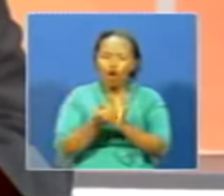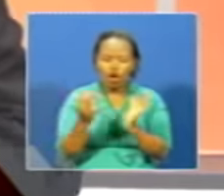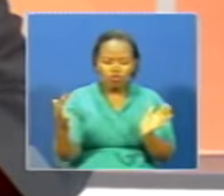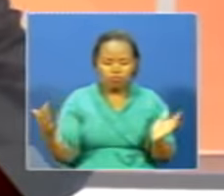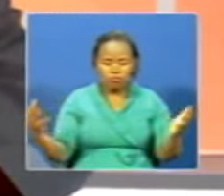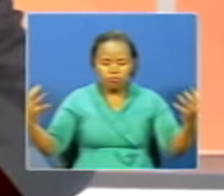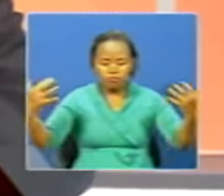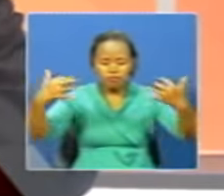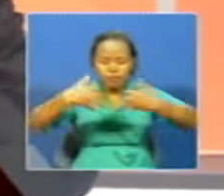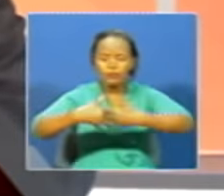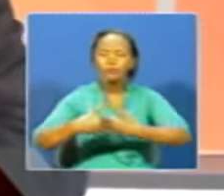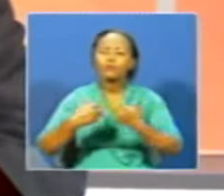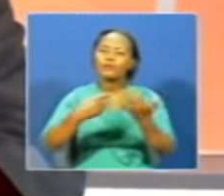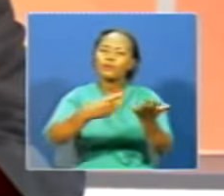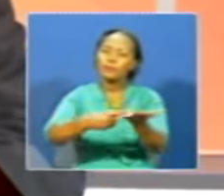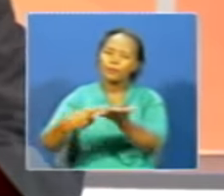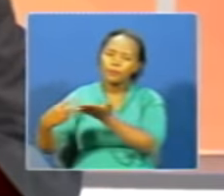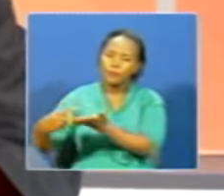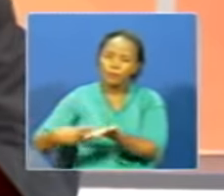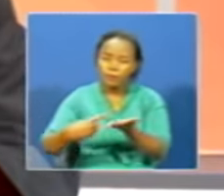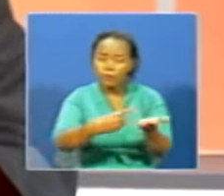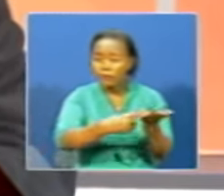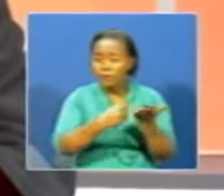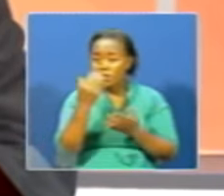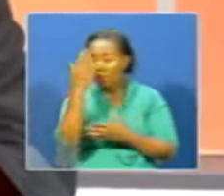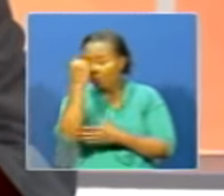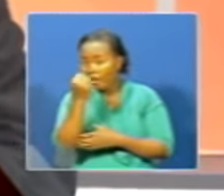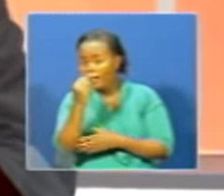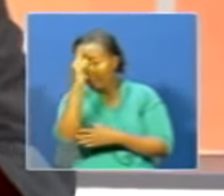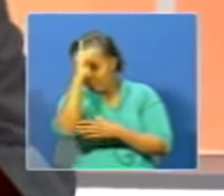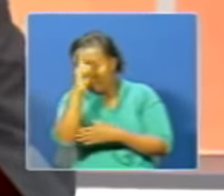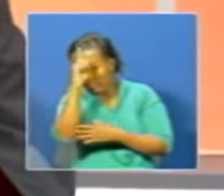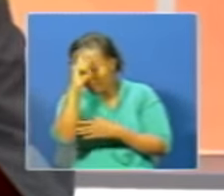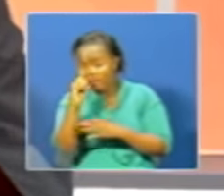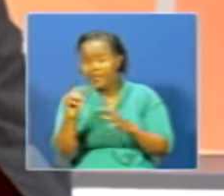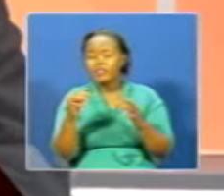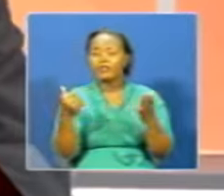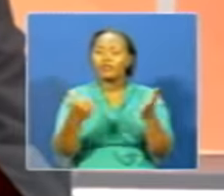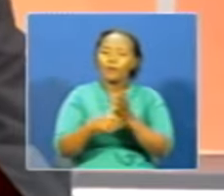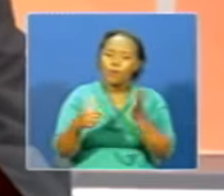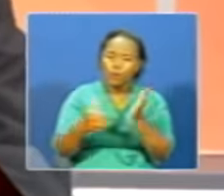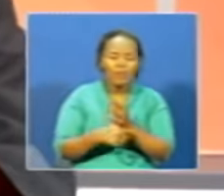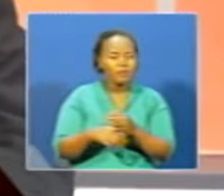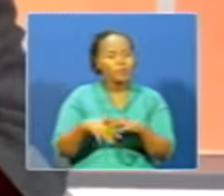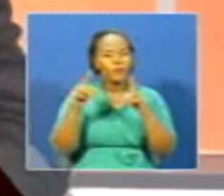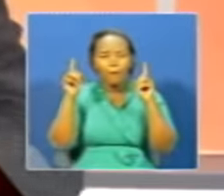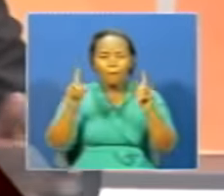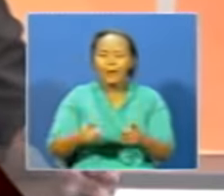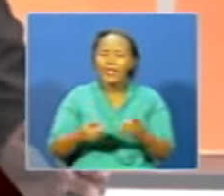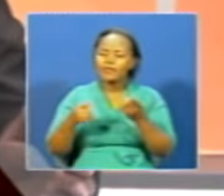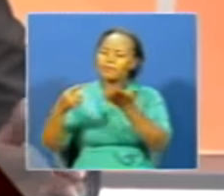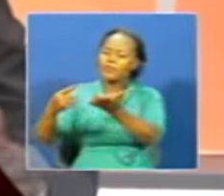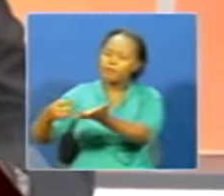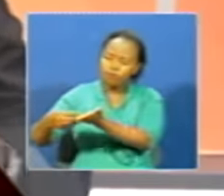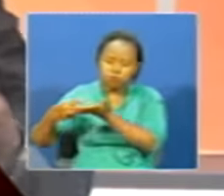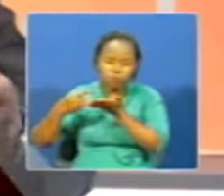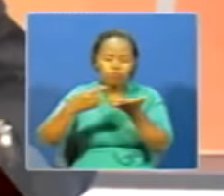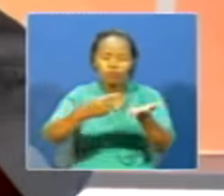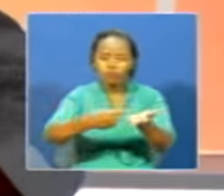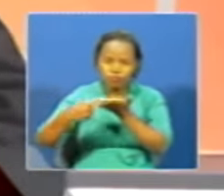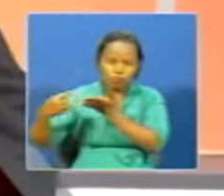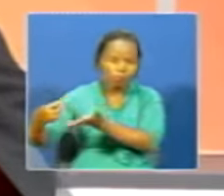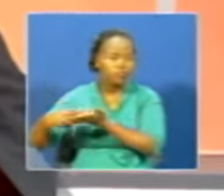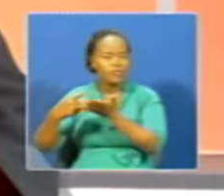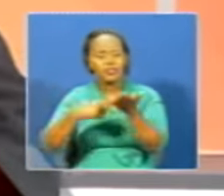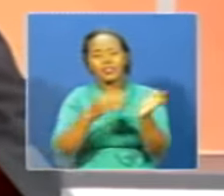country. So that the critical issues can be put on the table and we move away from a lot of the things we are seeing. Yeah. For